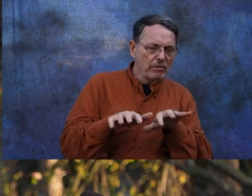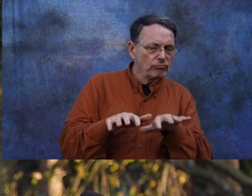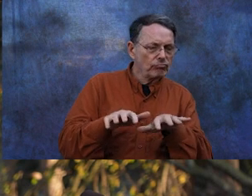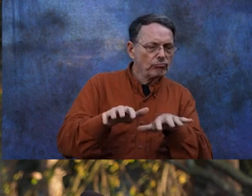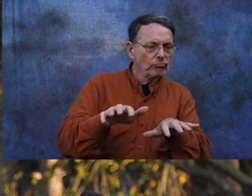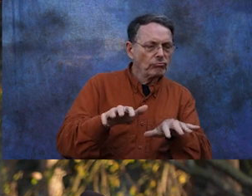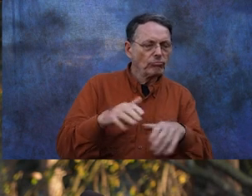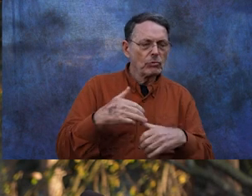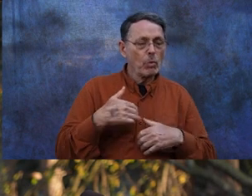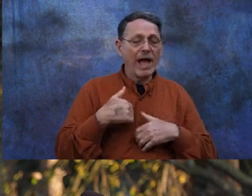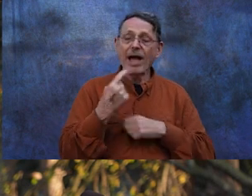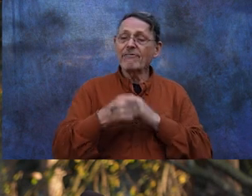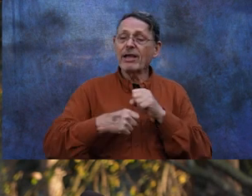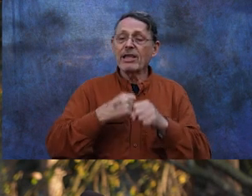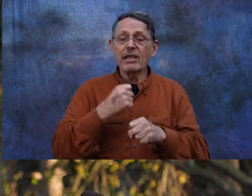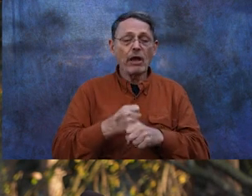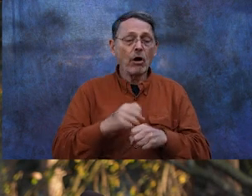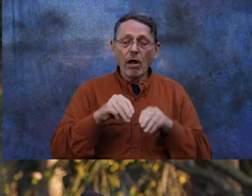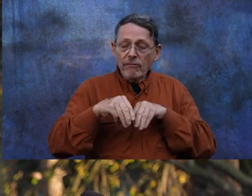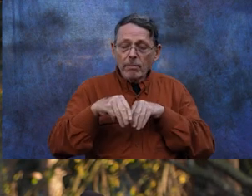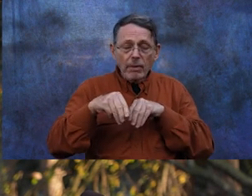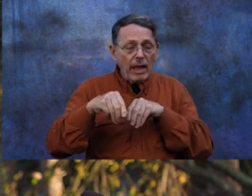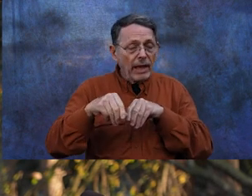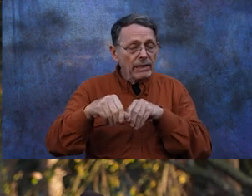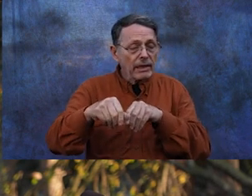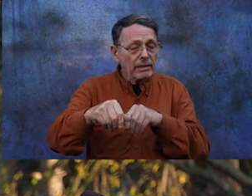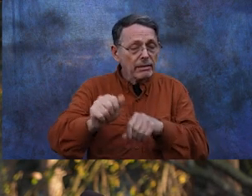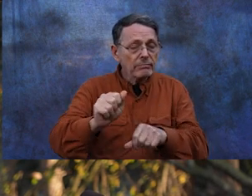A year of planting.